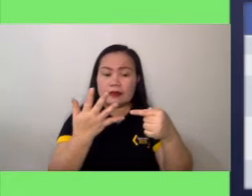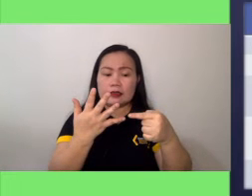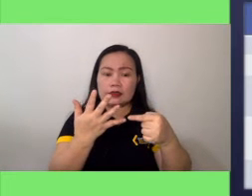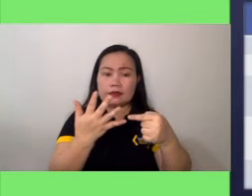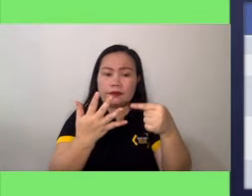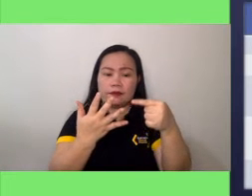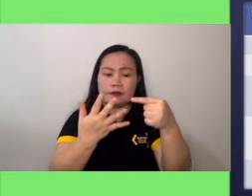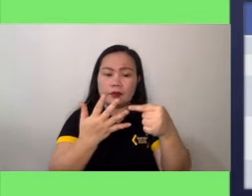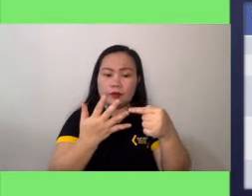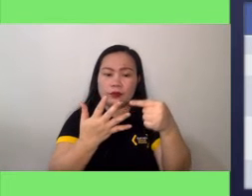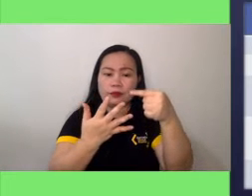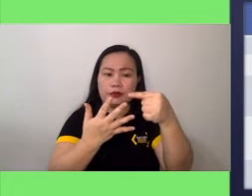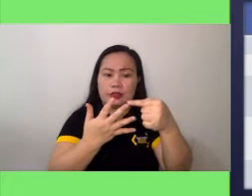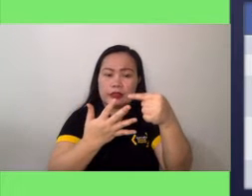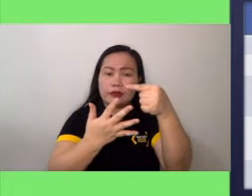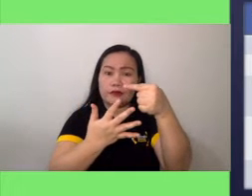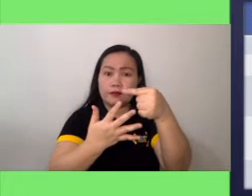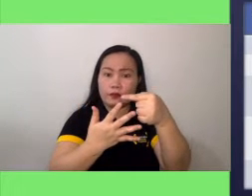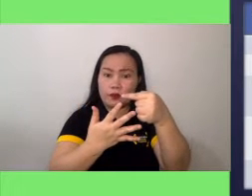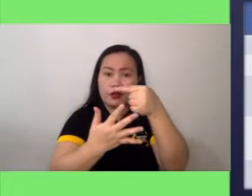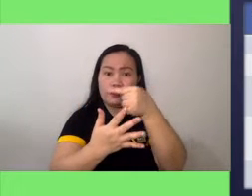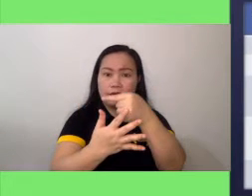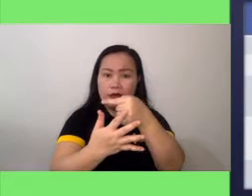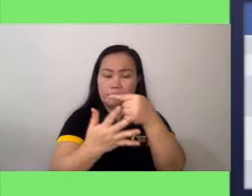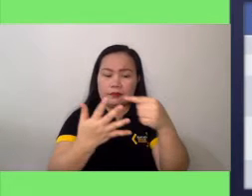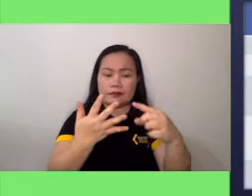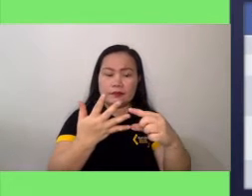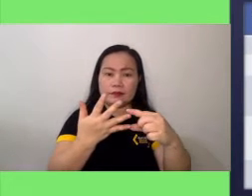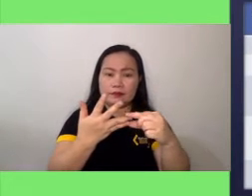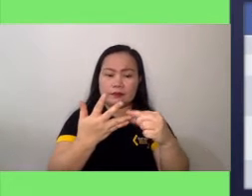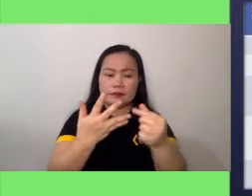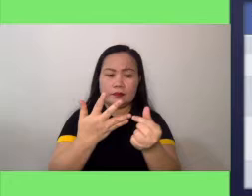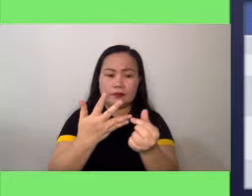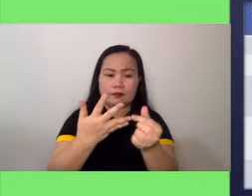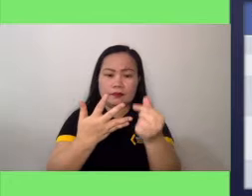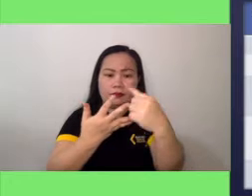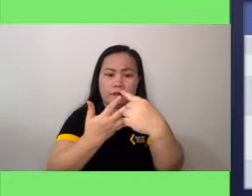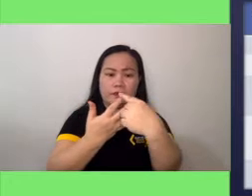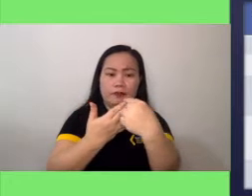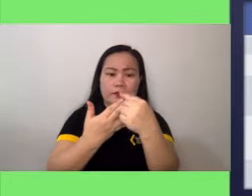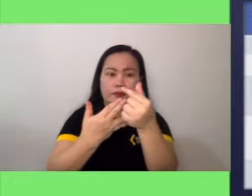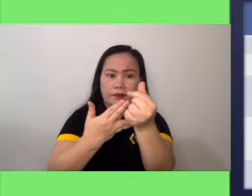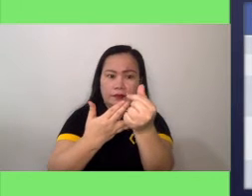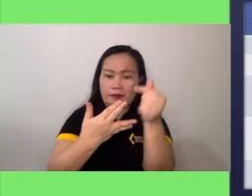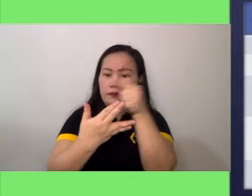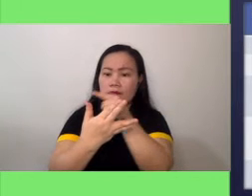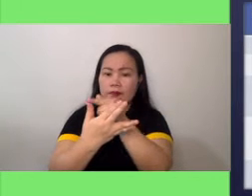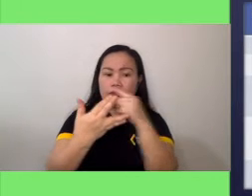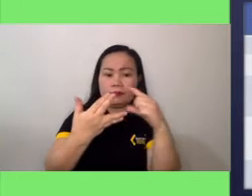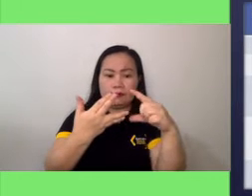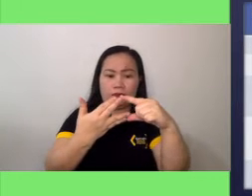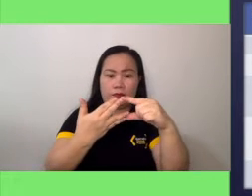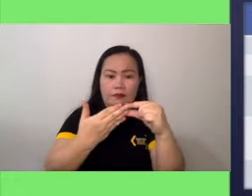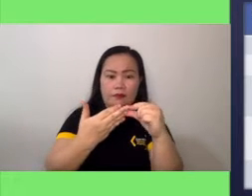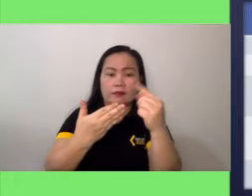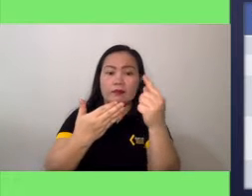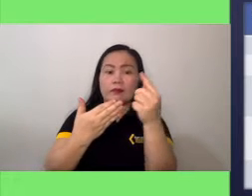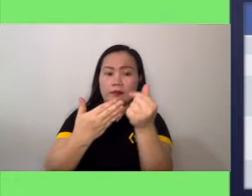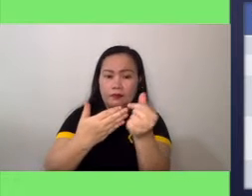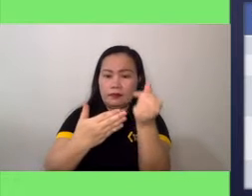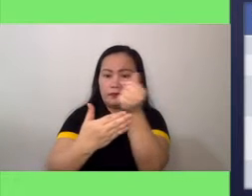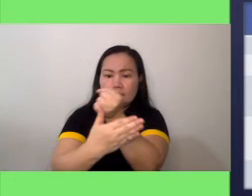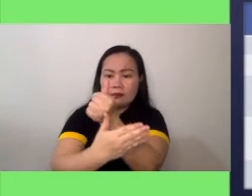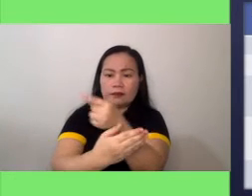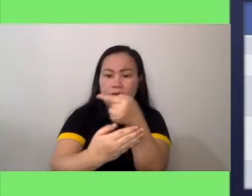yung negative sign pala. 1, 2, 3, 4, 5. Kapag odd number ang bilang,